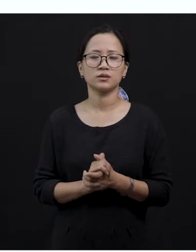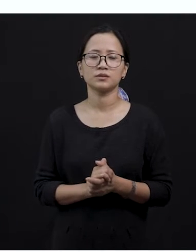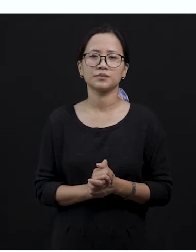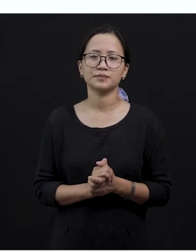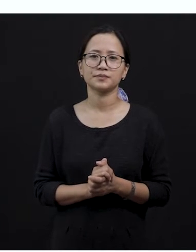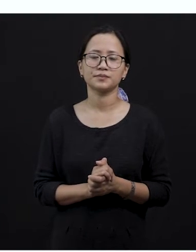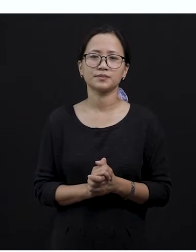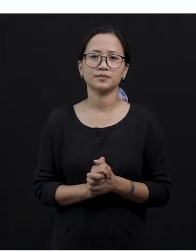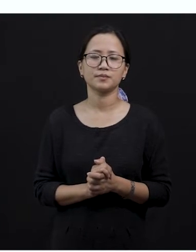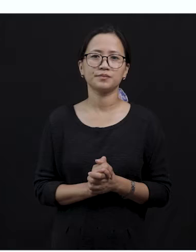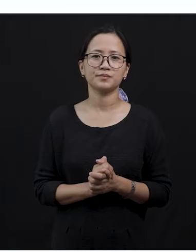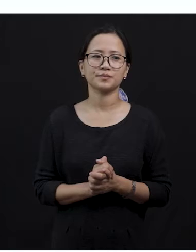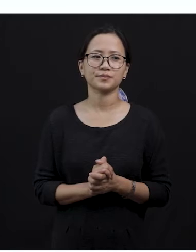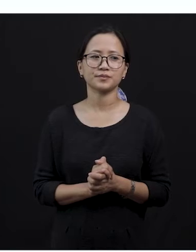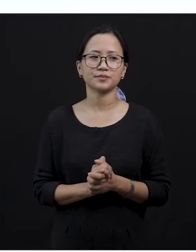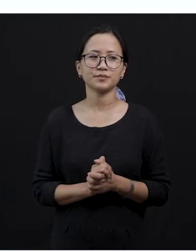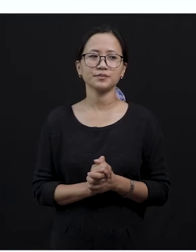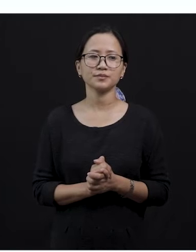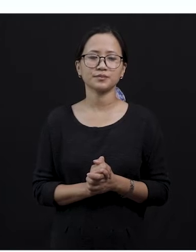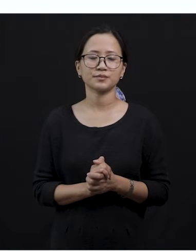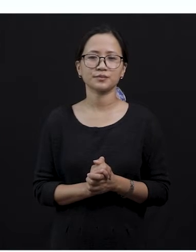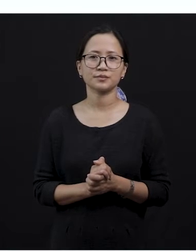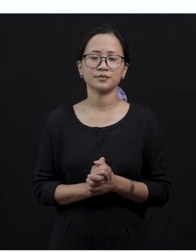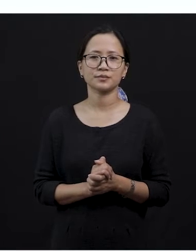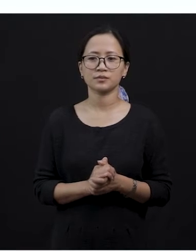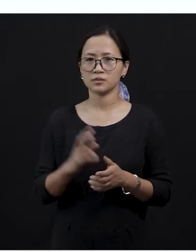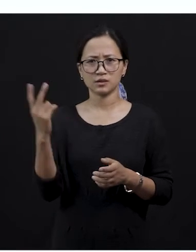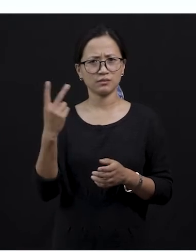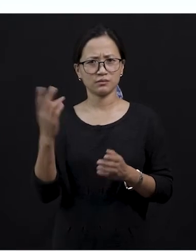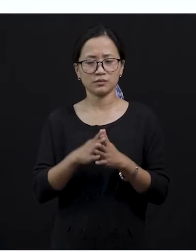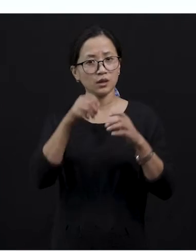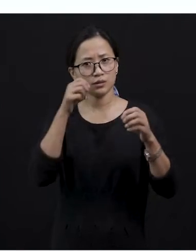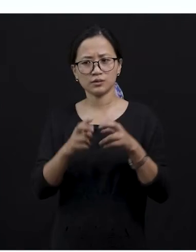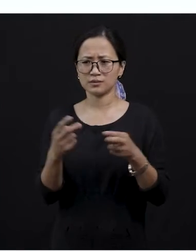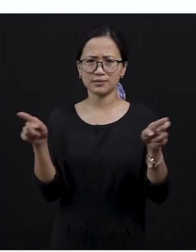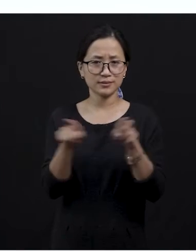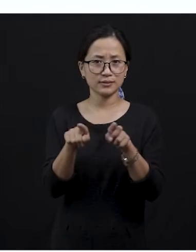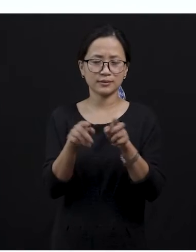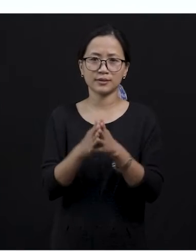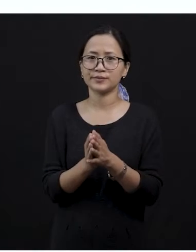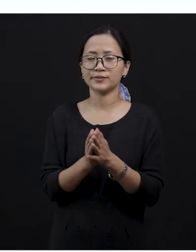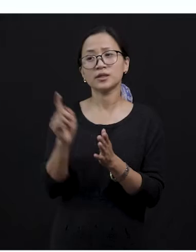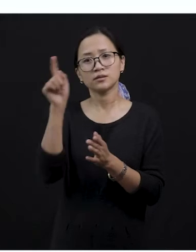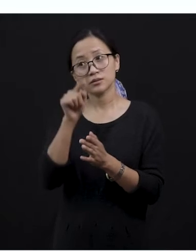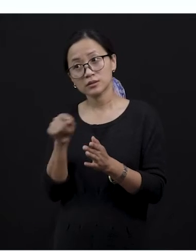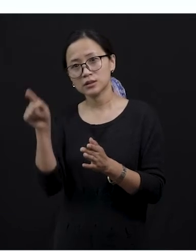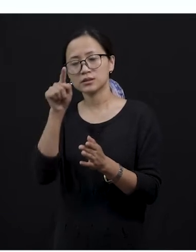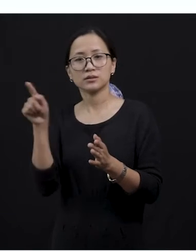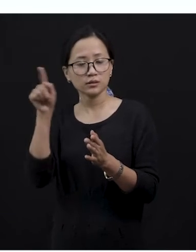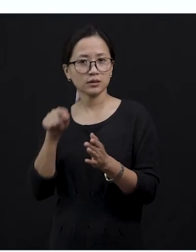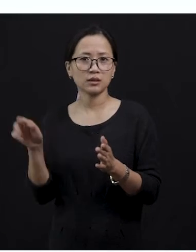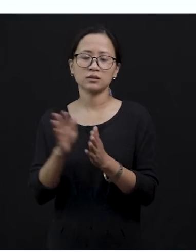inflated balloon, okay? See, both of these balloons are of the same size, isn't it? So at home, you try to blow